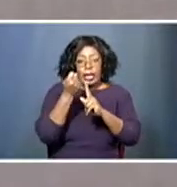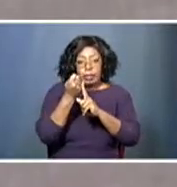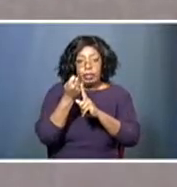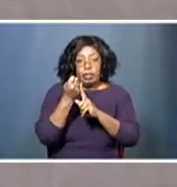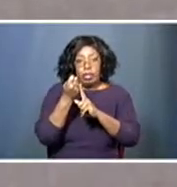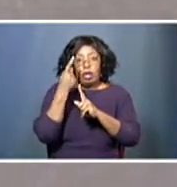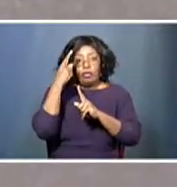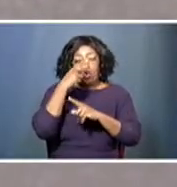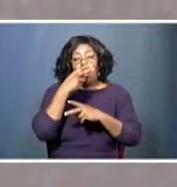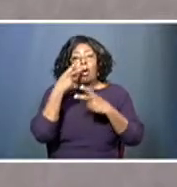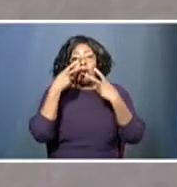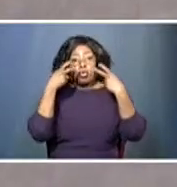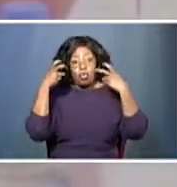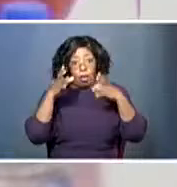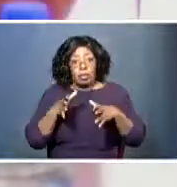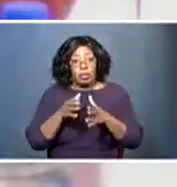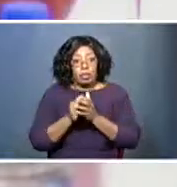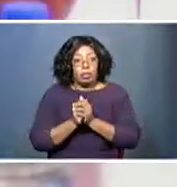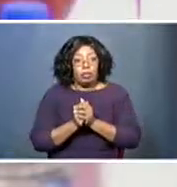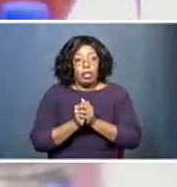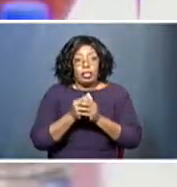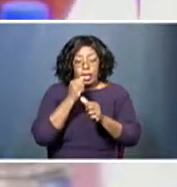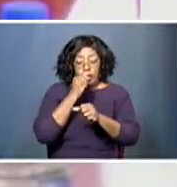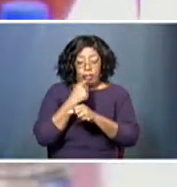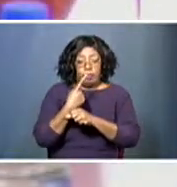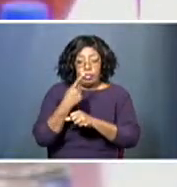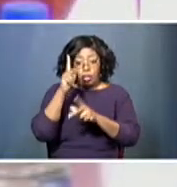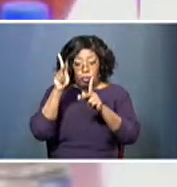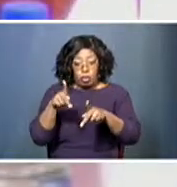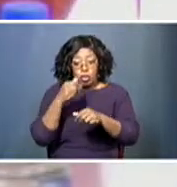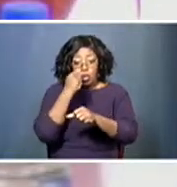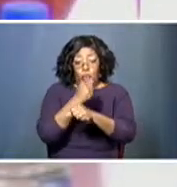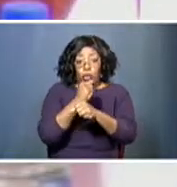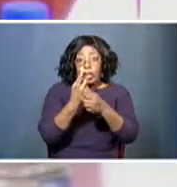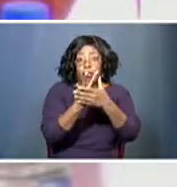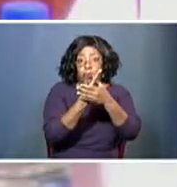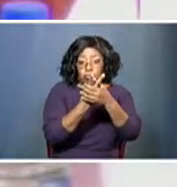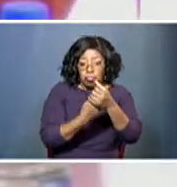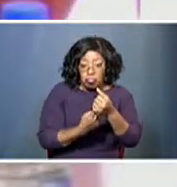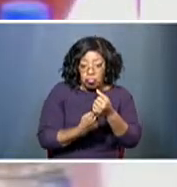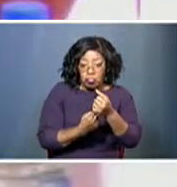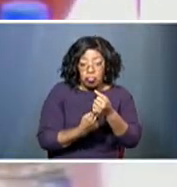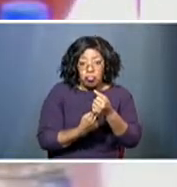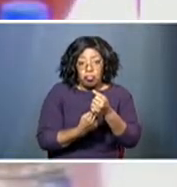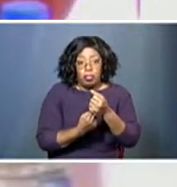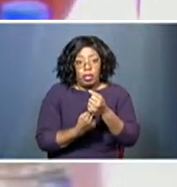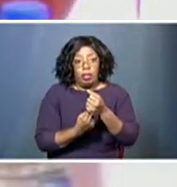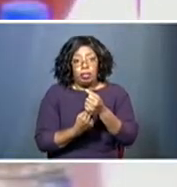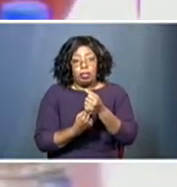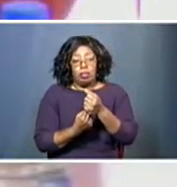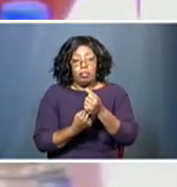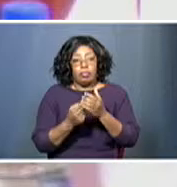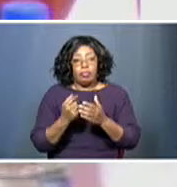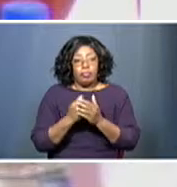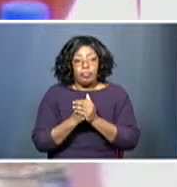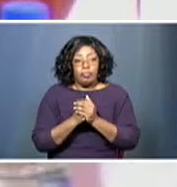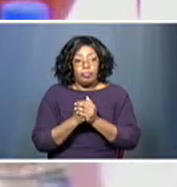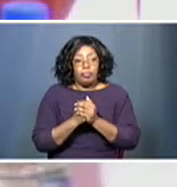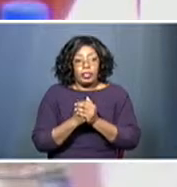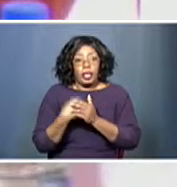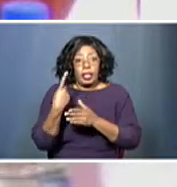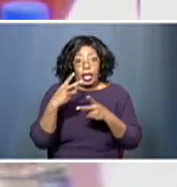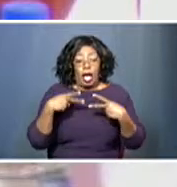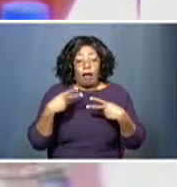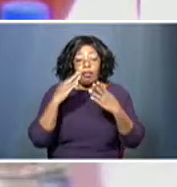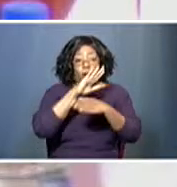robbers. They're in pairs, like our acting commissioner would have said, and they are wearing